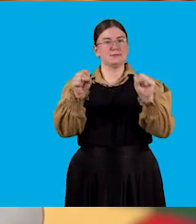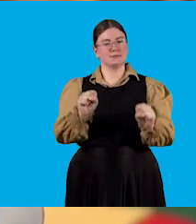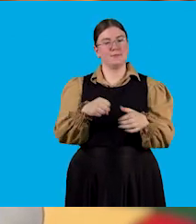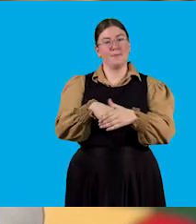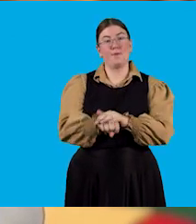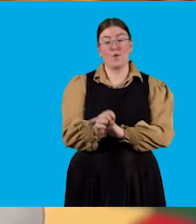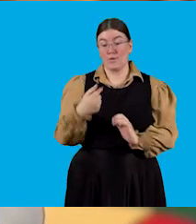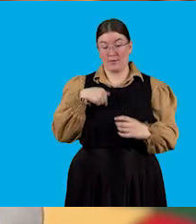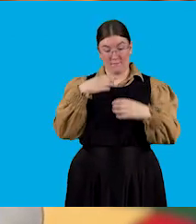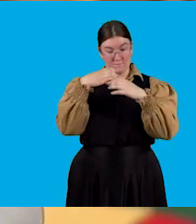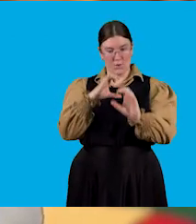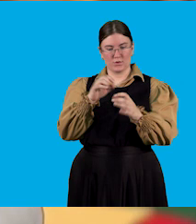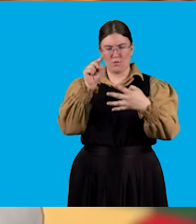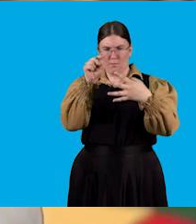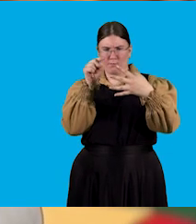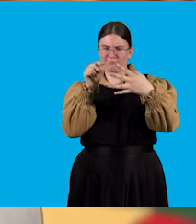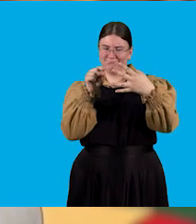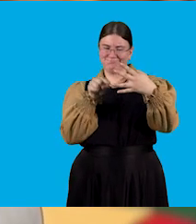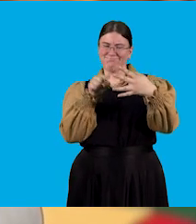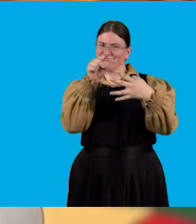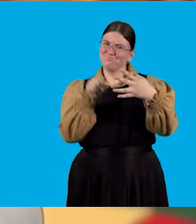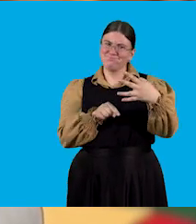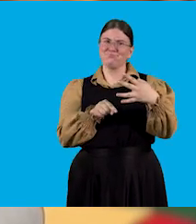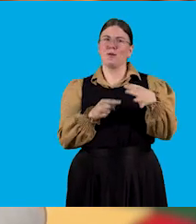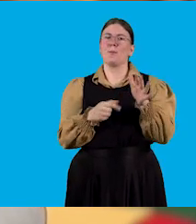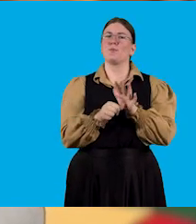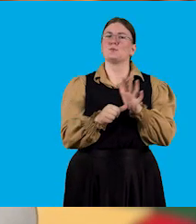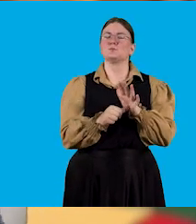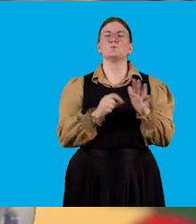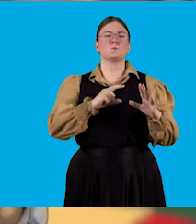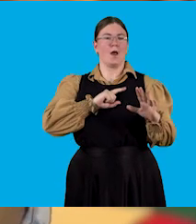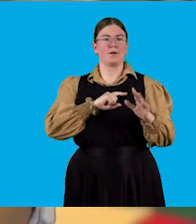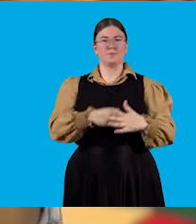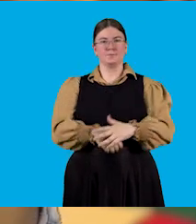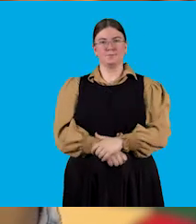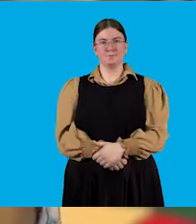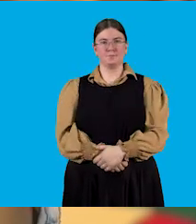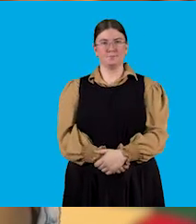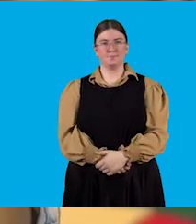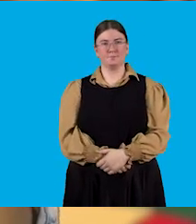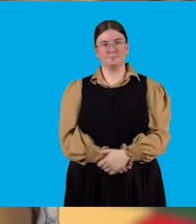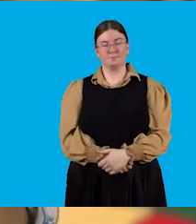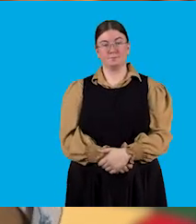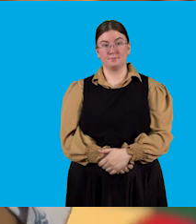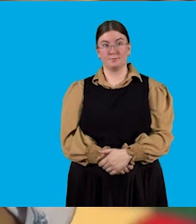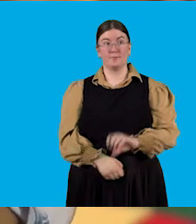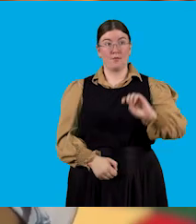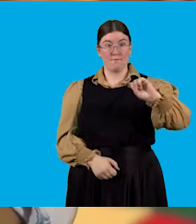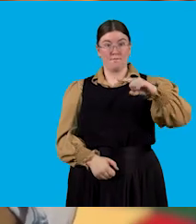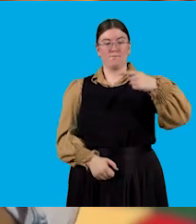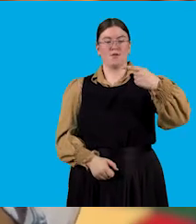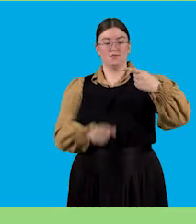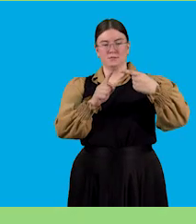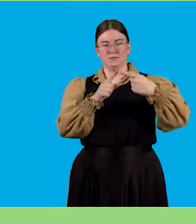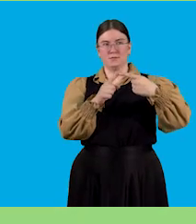focusing on the importance of each of the components that are part of the reproductive system.